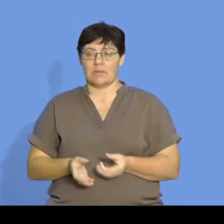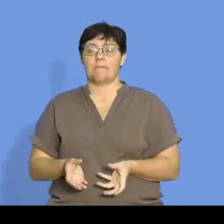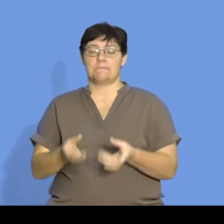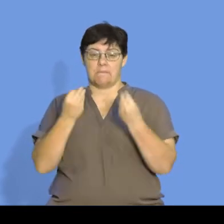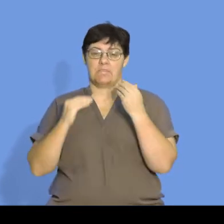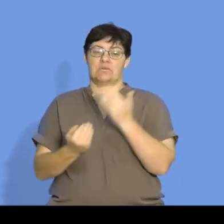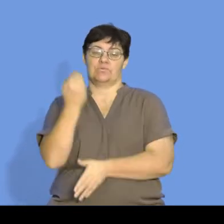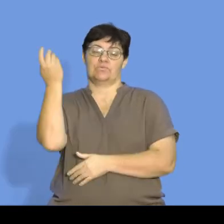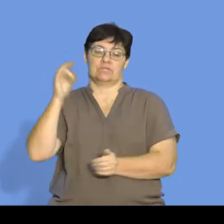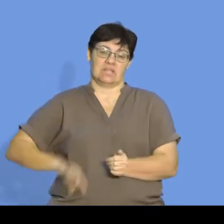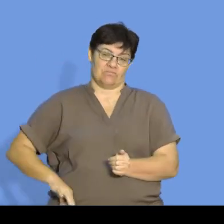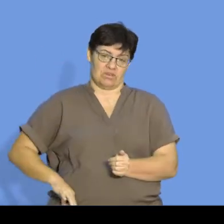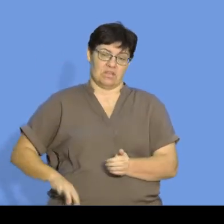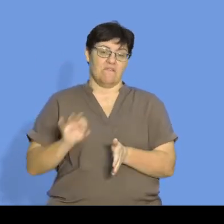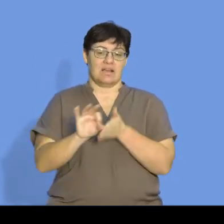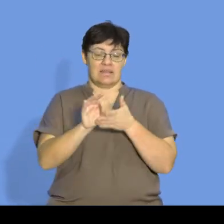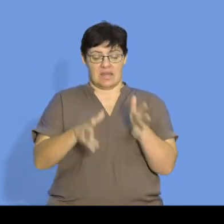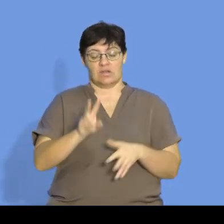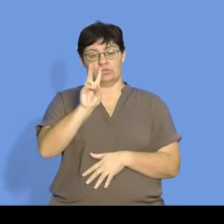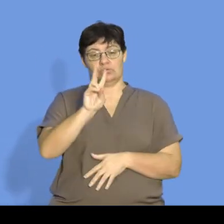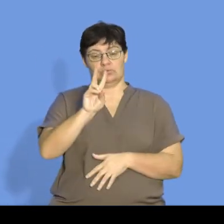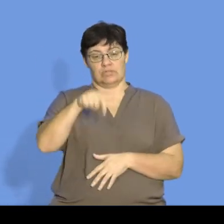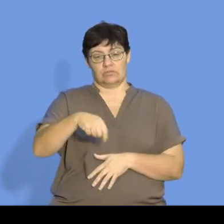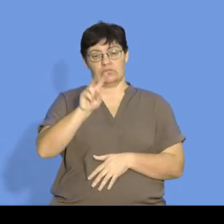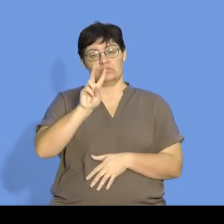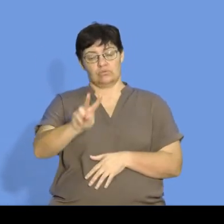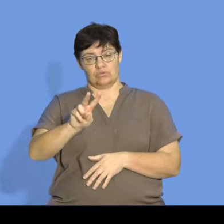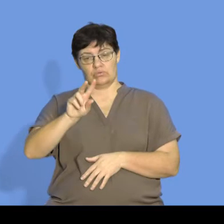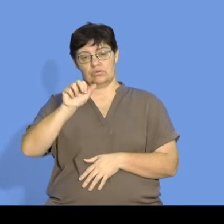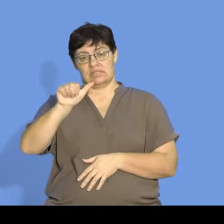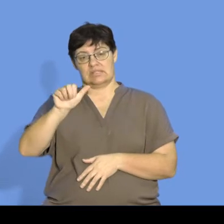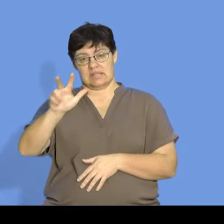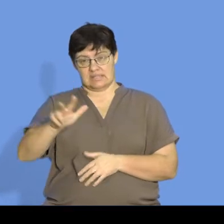8% will give you the new salary of your cleaner, which is